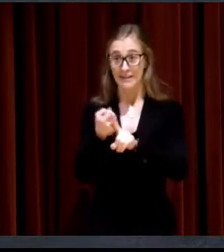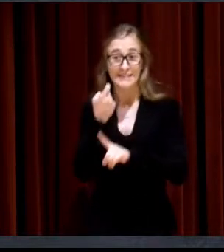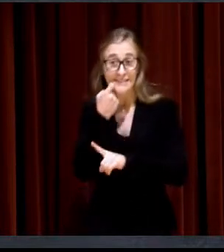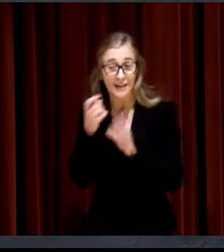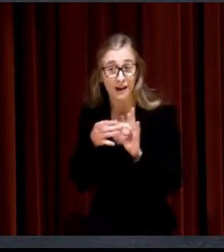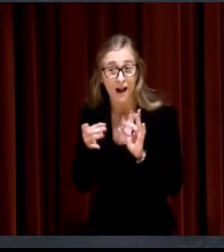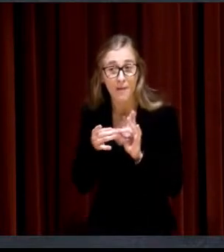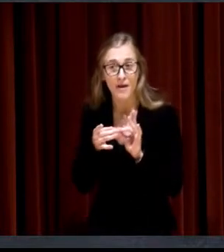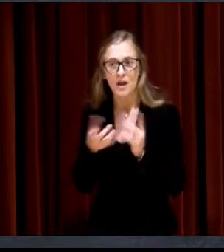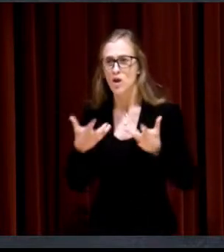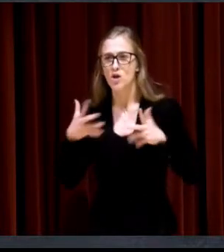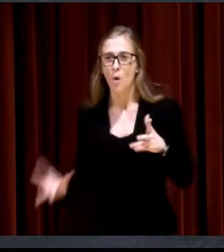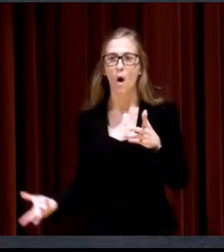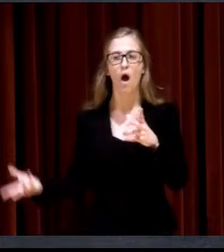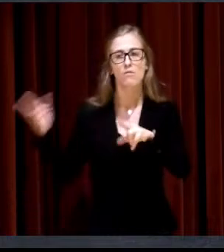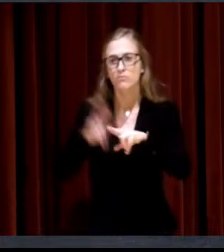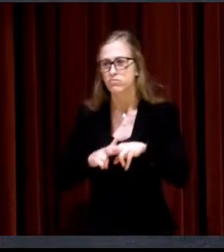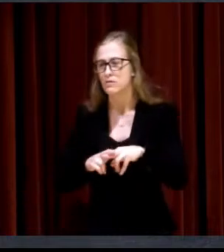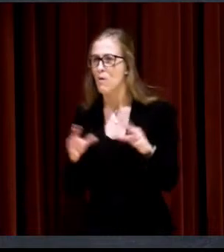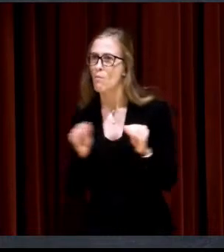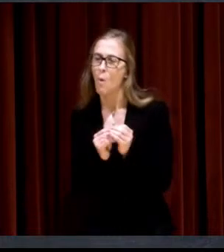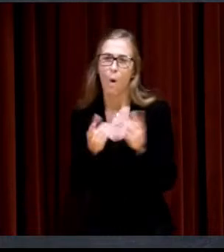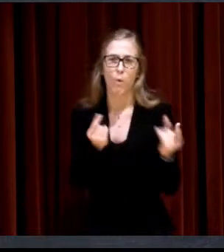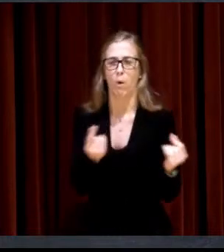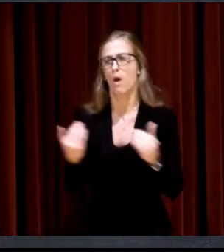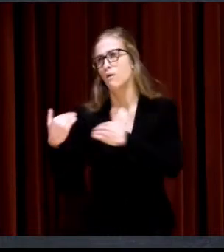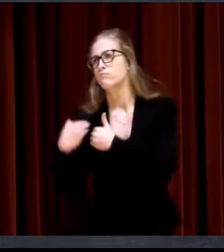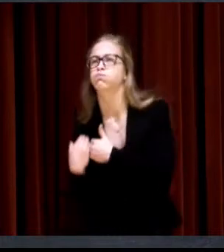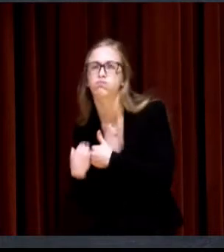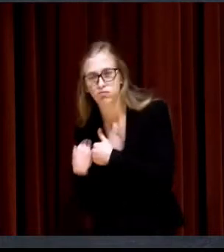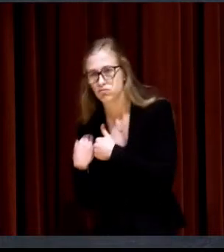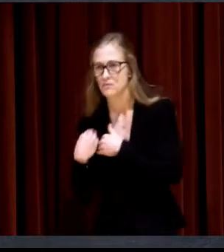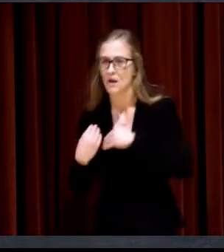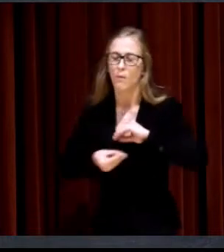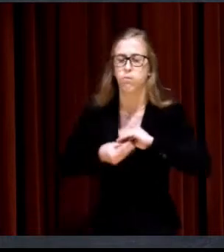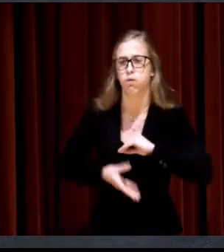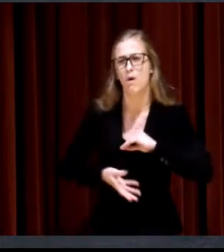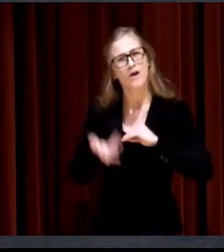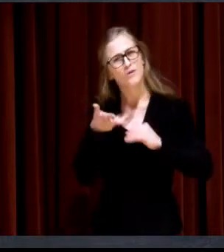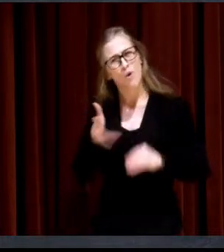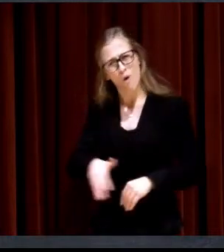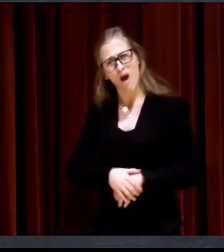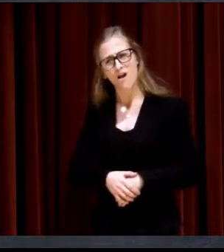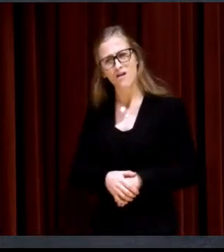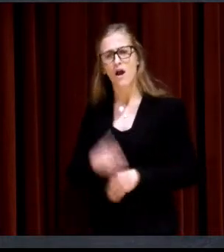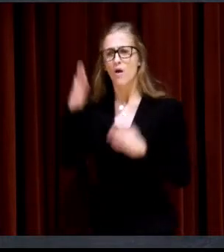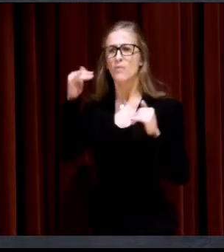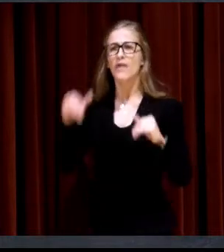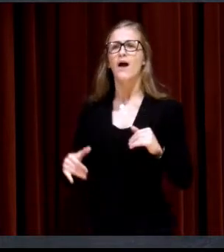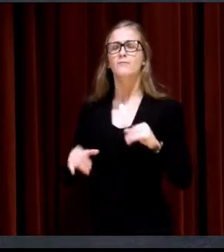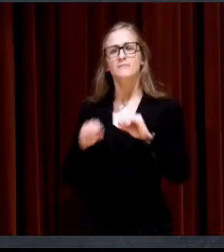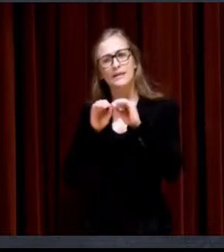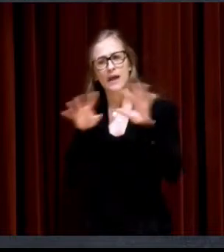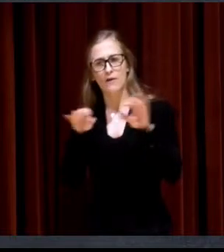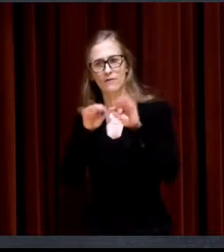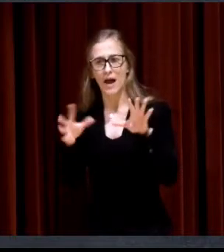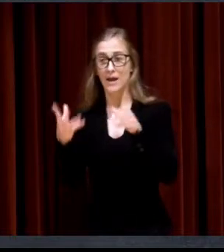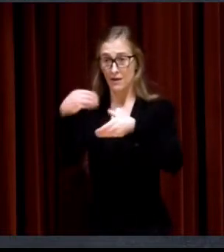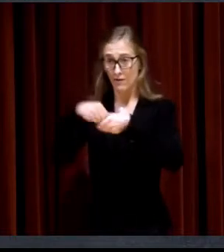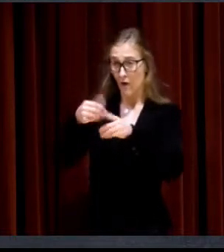don't want to do. We don't want to add more things to educators' plates. Mm-hmm. So I think I hope that provides clarity, because involving you in those